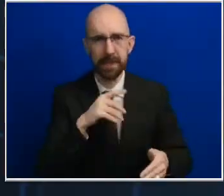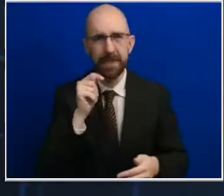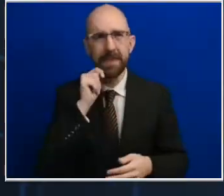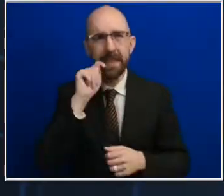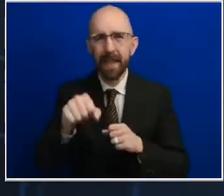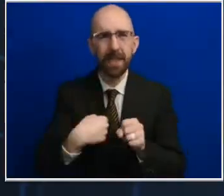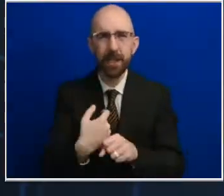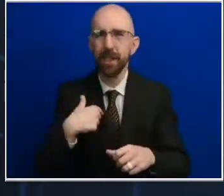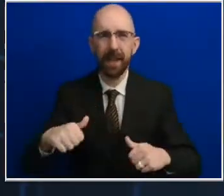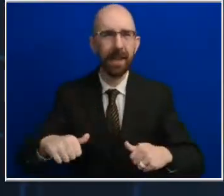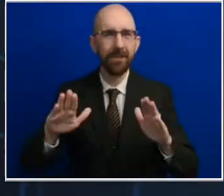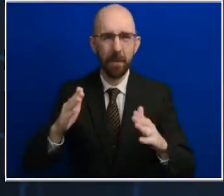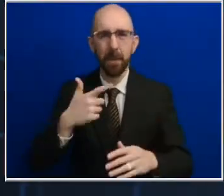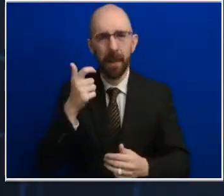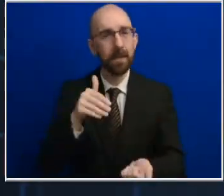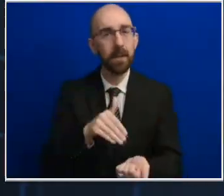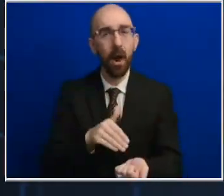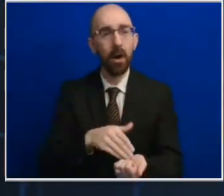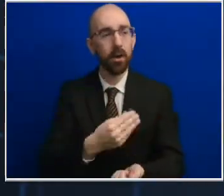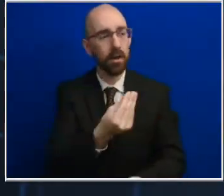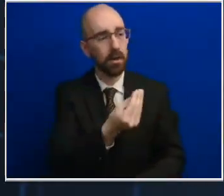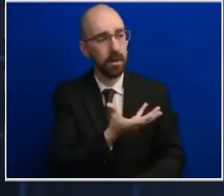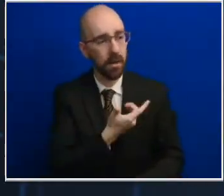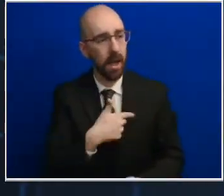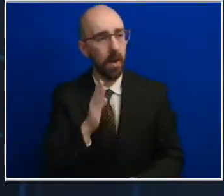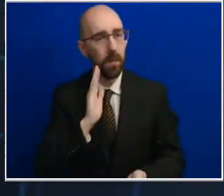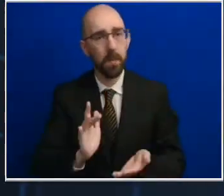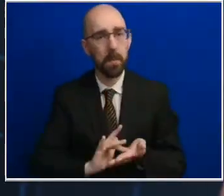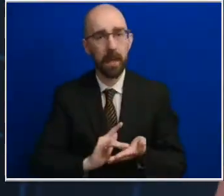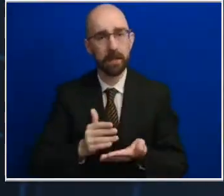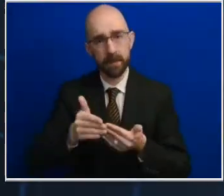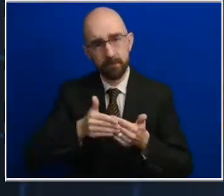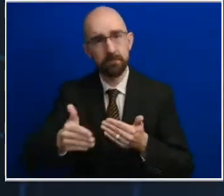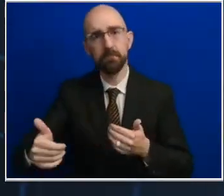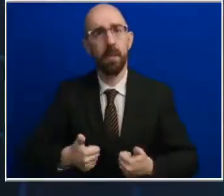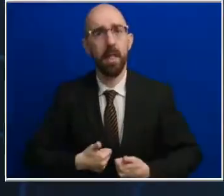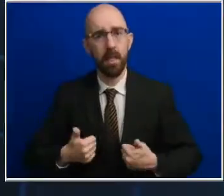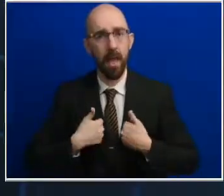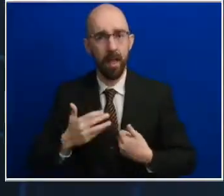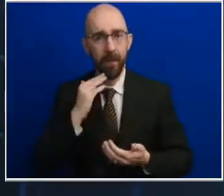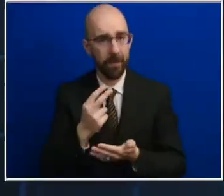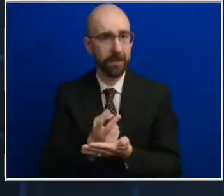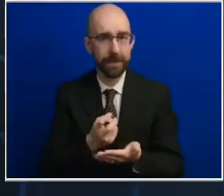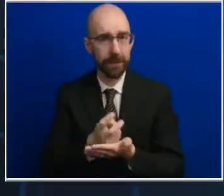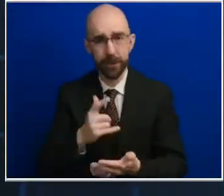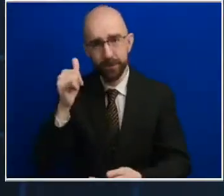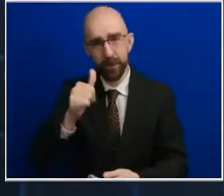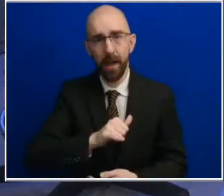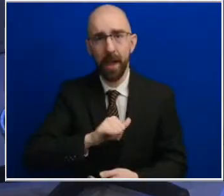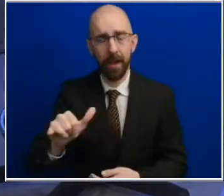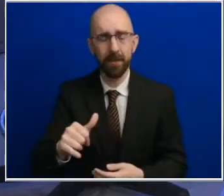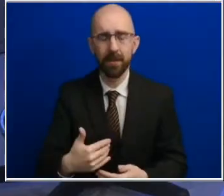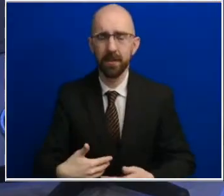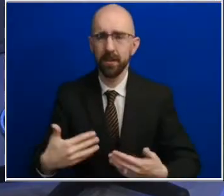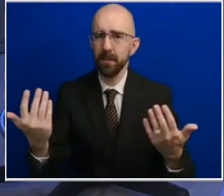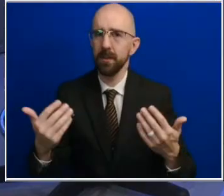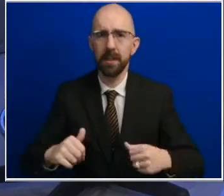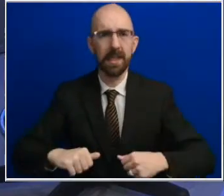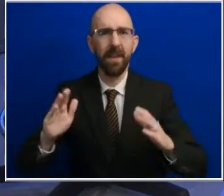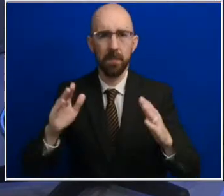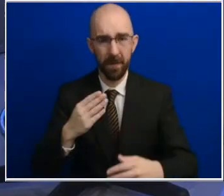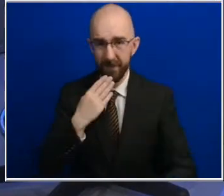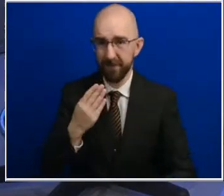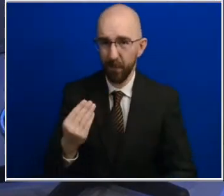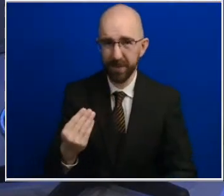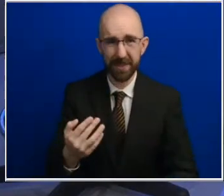the doctor had told me that I was going to be on medicine for the rest of my life, and I was going to have seizures forever. How awful to hear that at 14? Right. Yeah, when 14, you heard